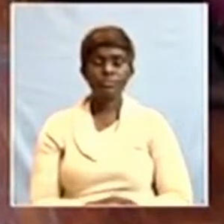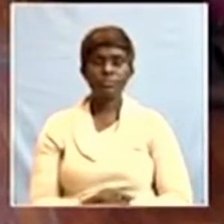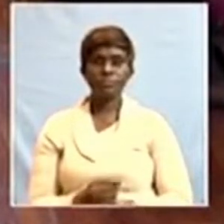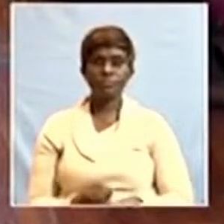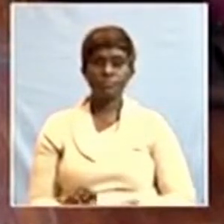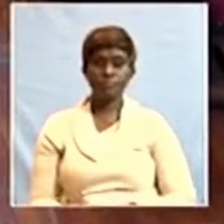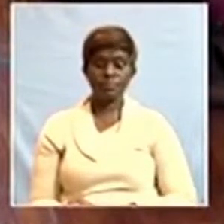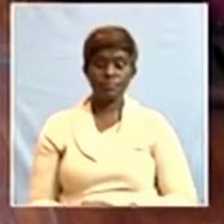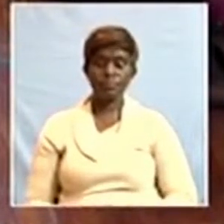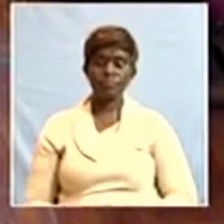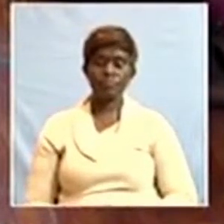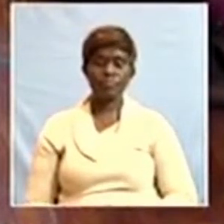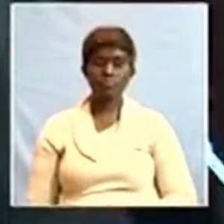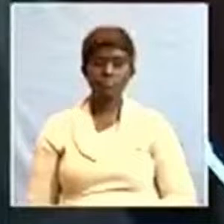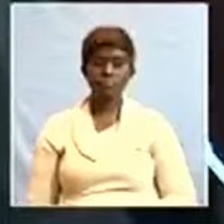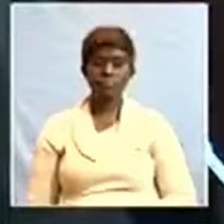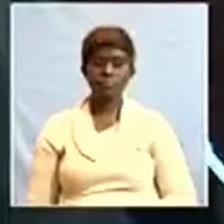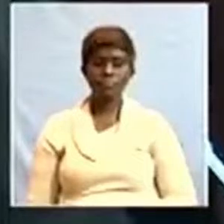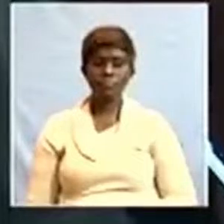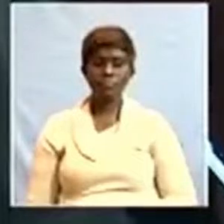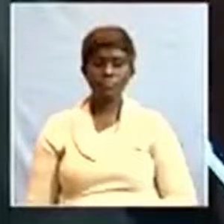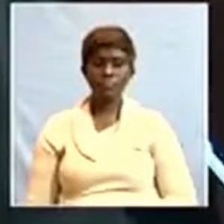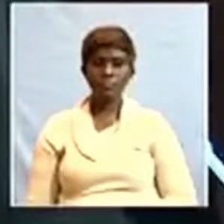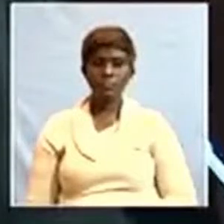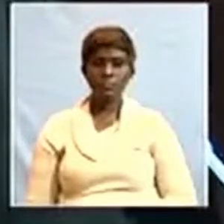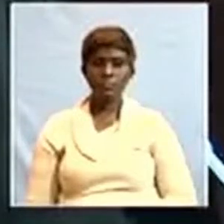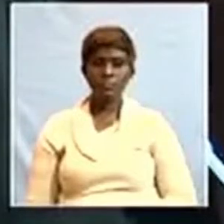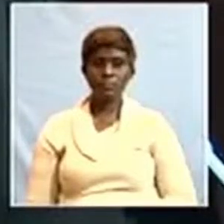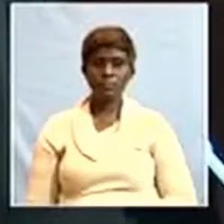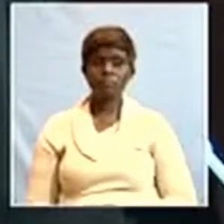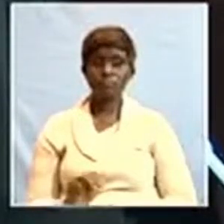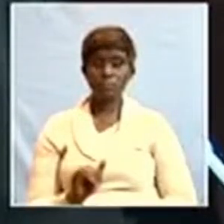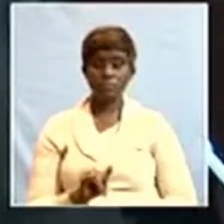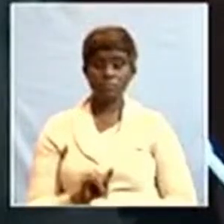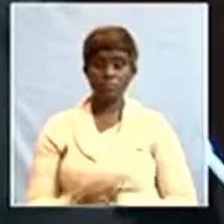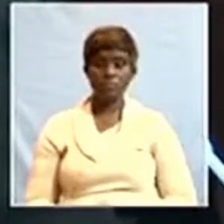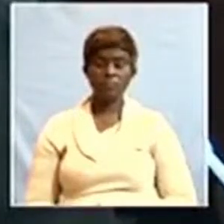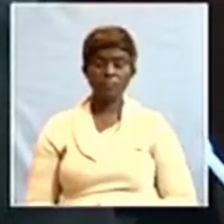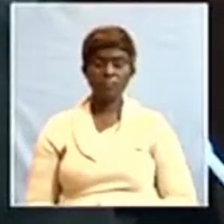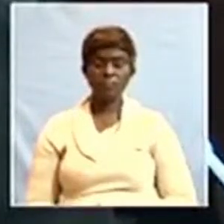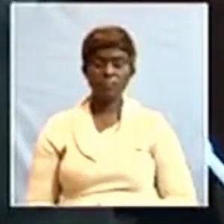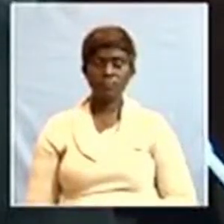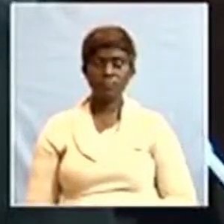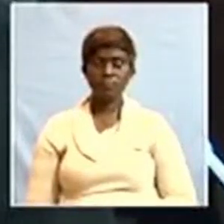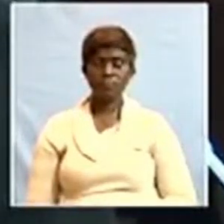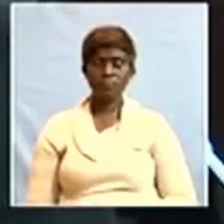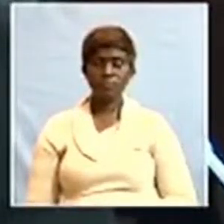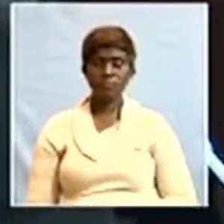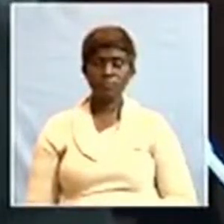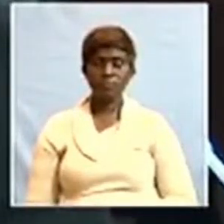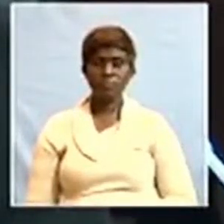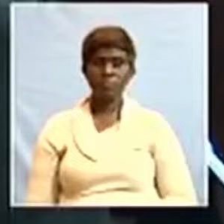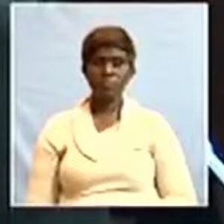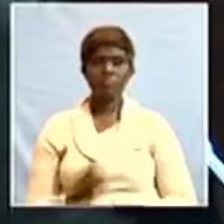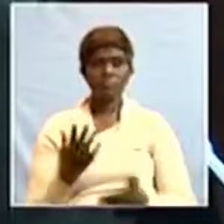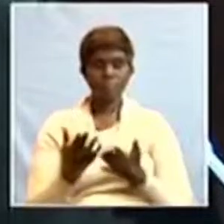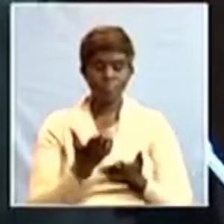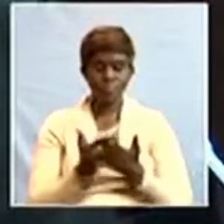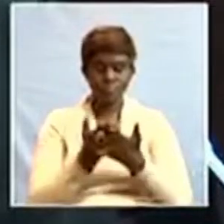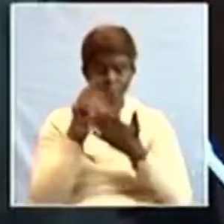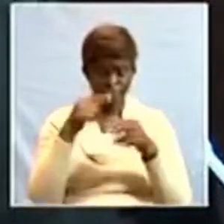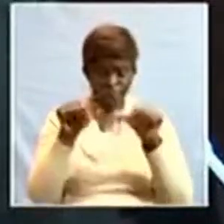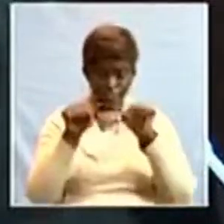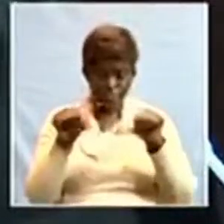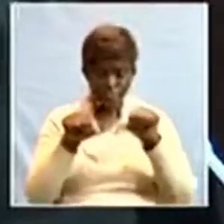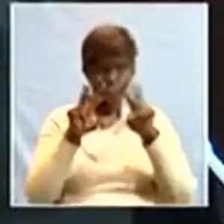They're in a box. Here it's just blank. That's it. So maybe they can be submitted for audit